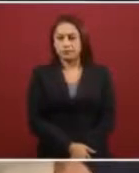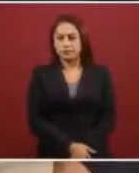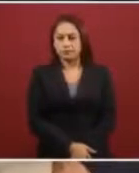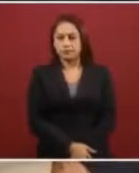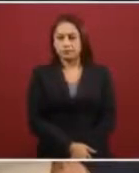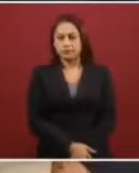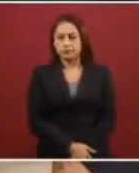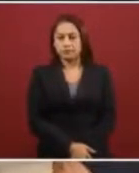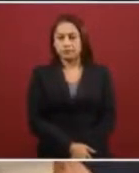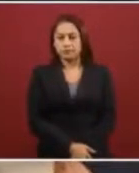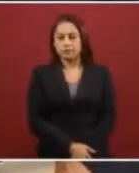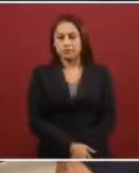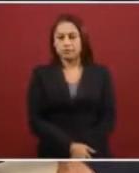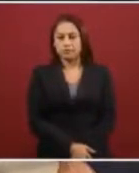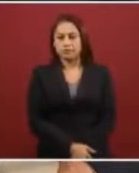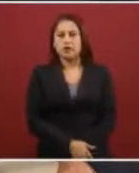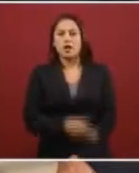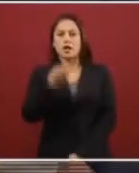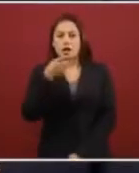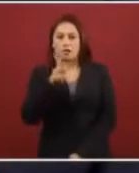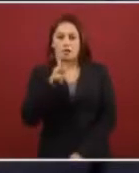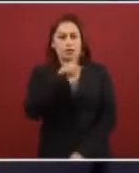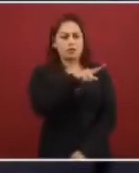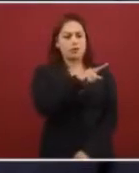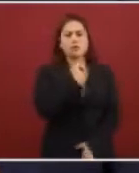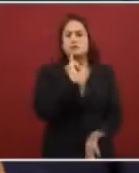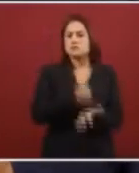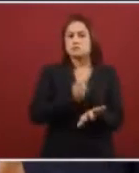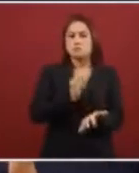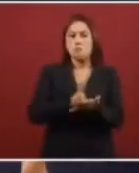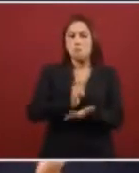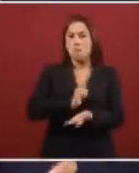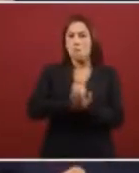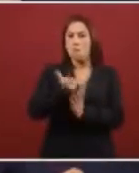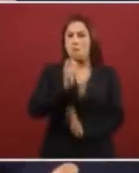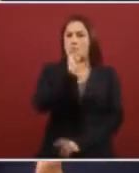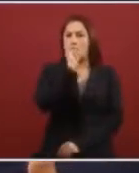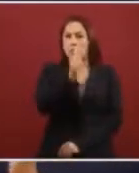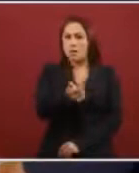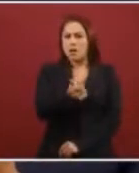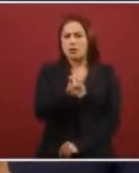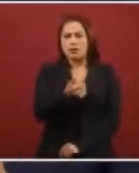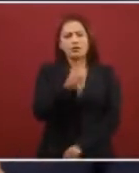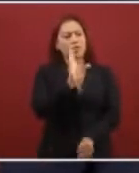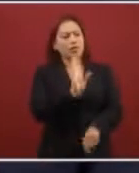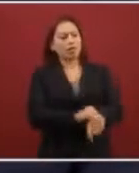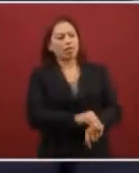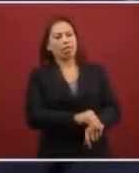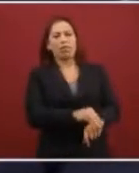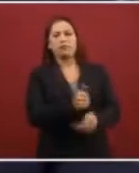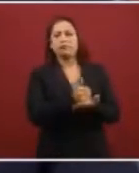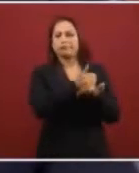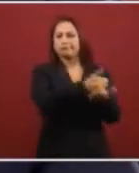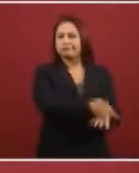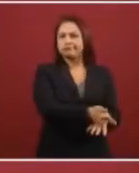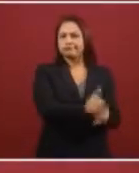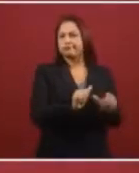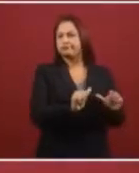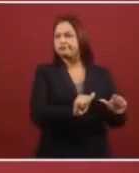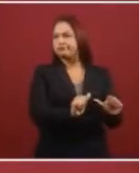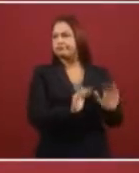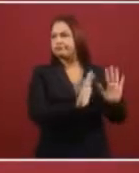No pagaban impuestos. They eran, didn't pay taxes. Beneficiados con